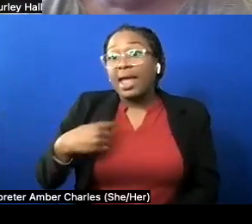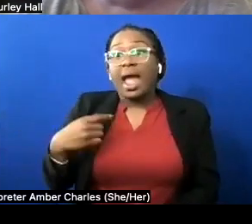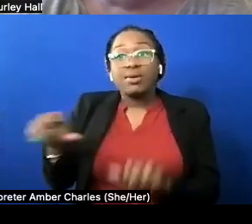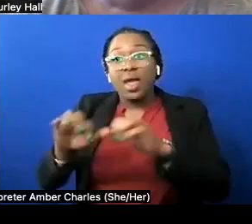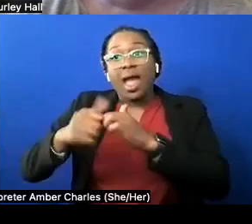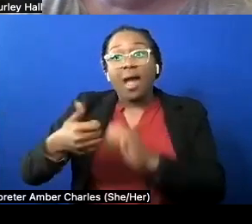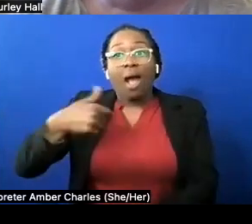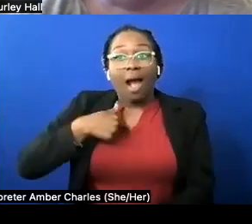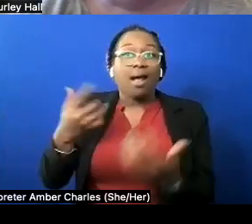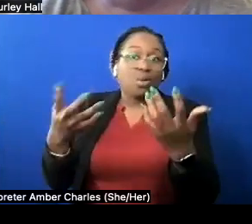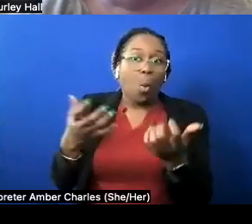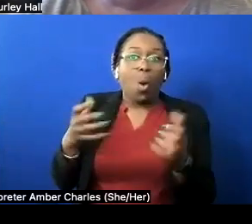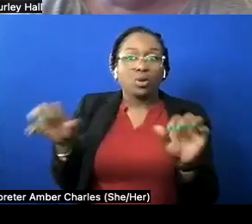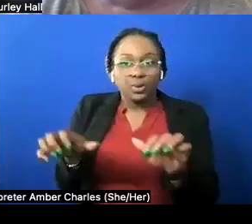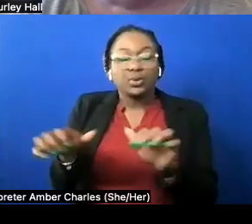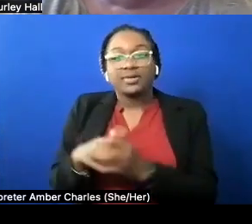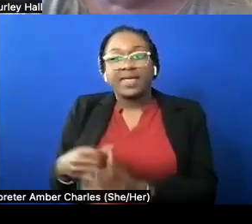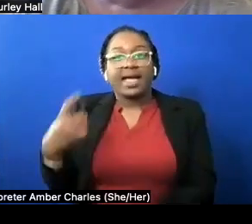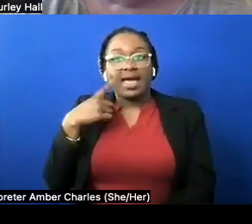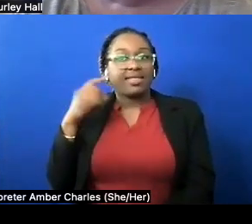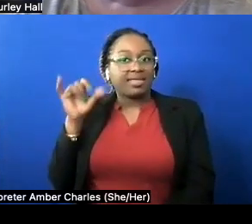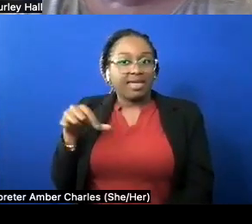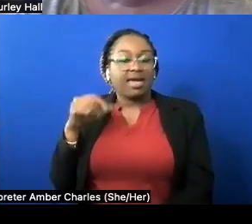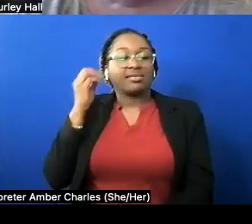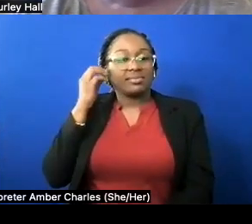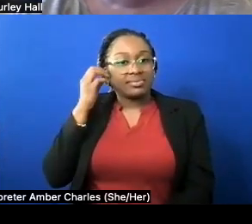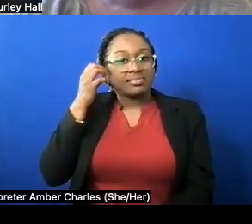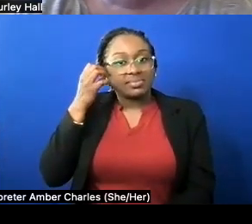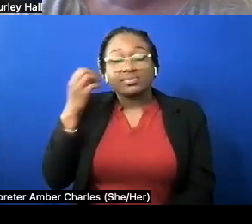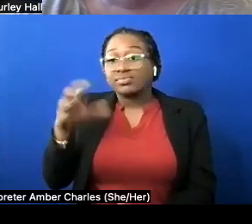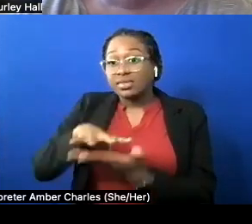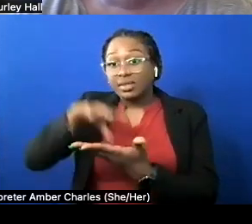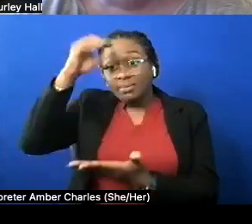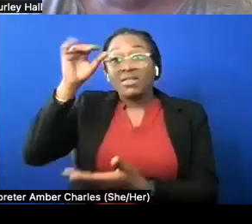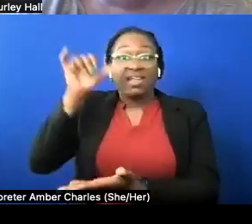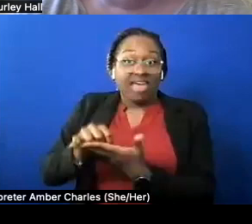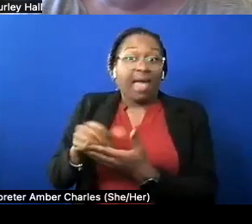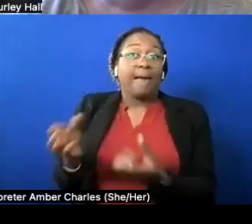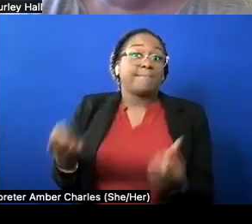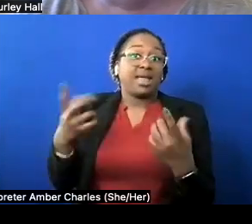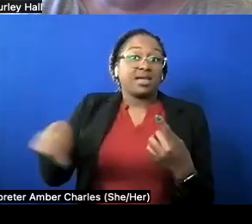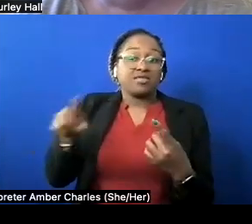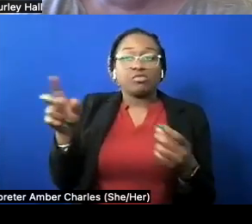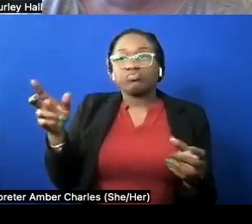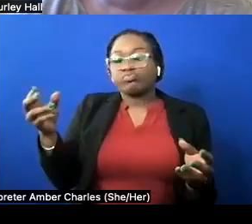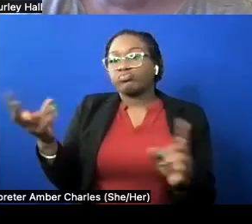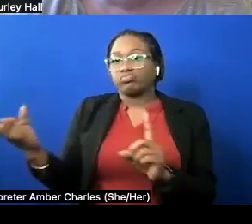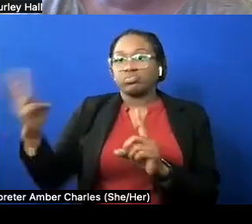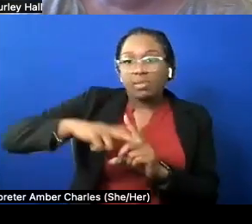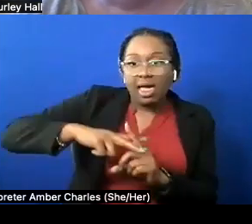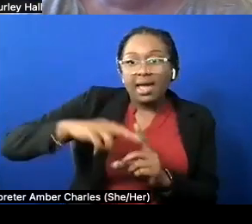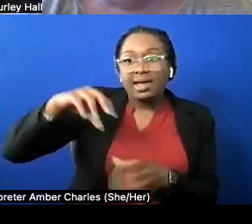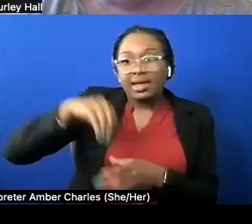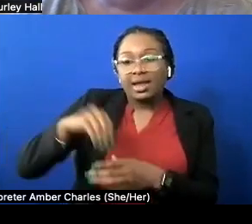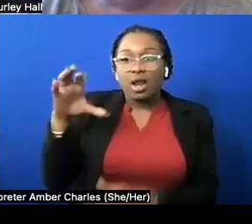to do it. And I think that it's a lesson that many of us can take and implement and incorporate into